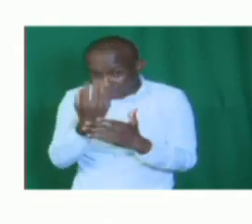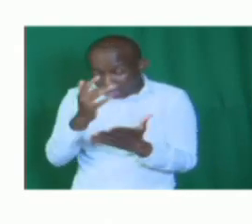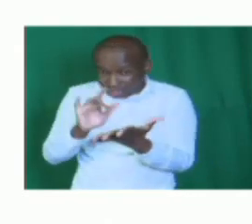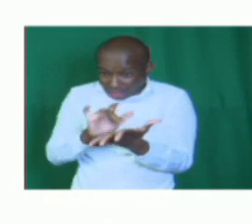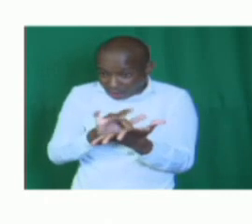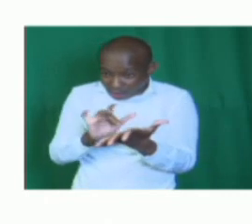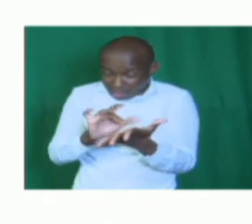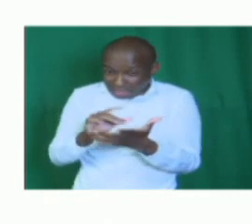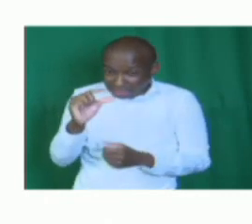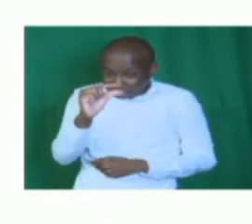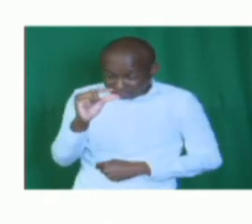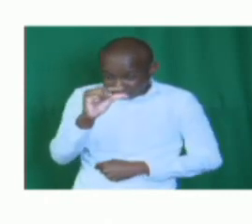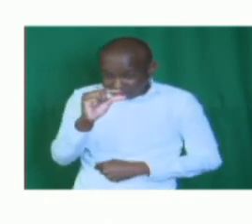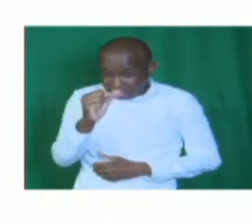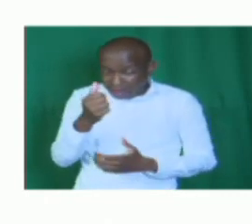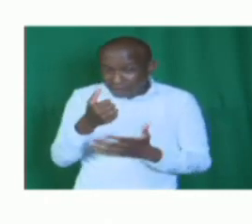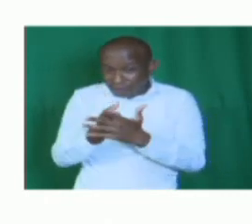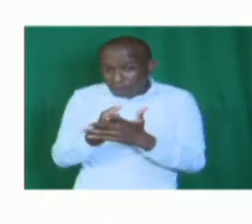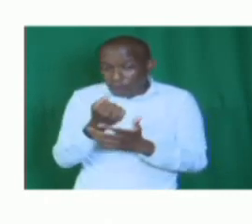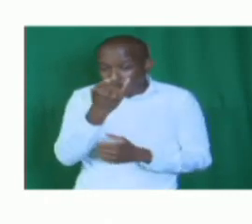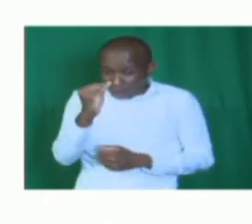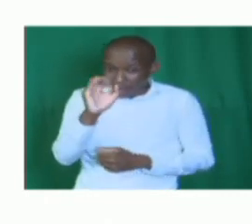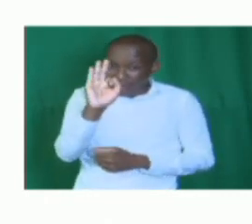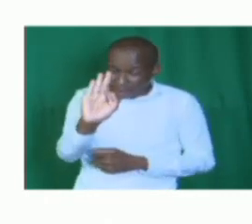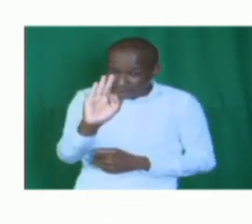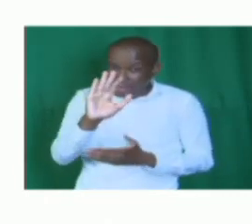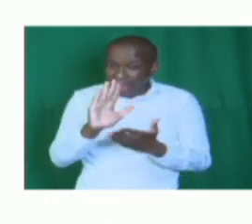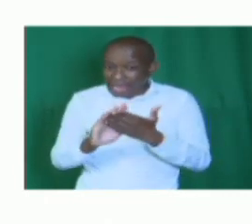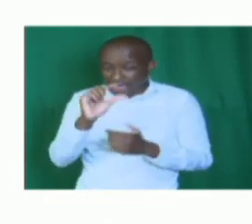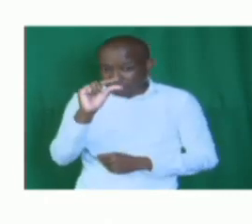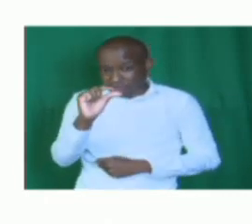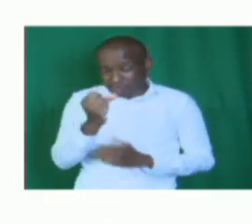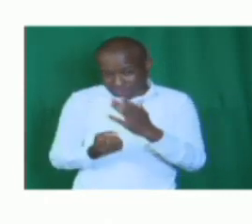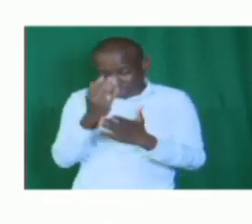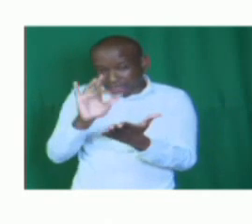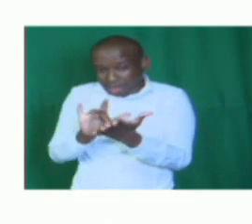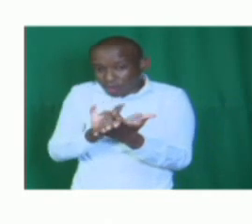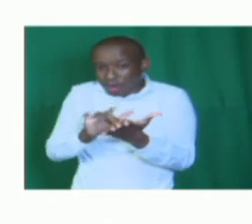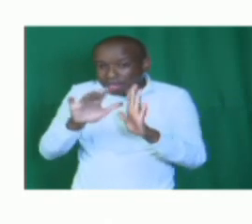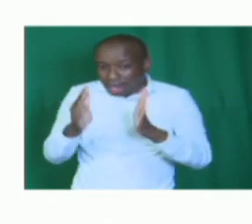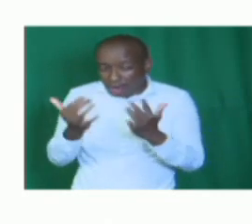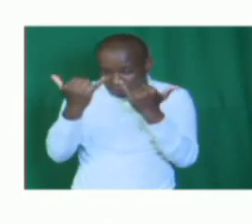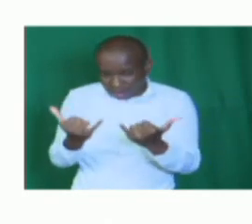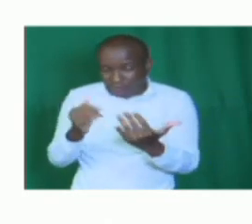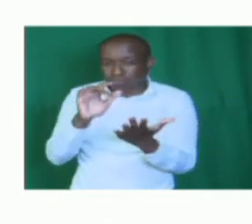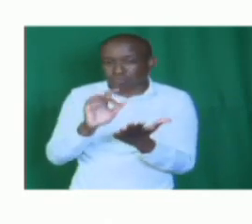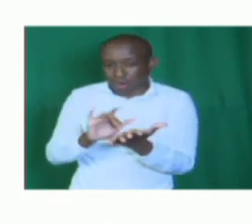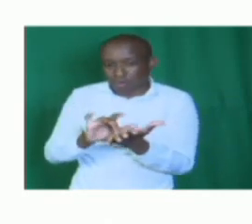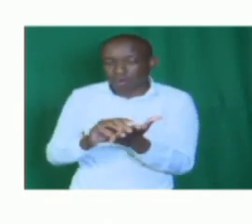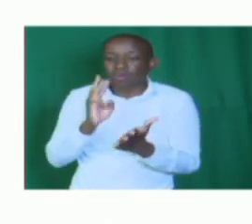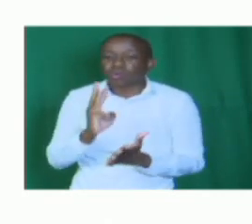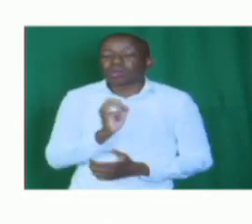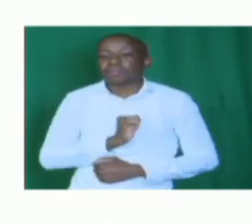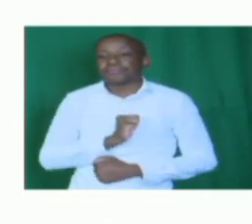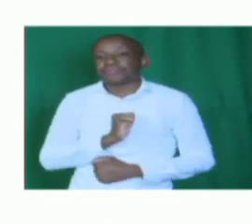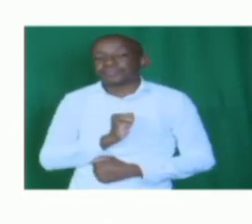gradients of both lines, lines F and G. but we are going to start off by obviously